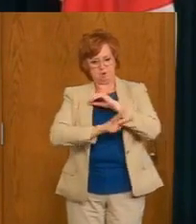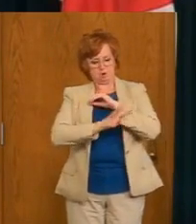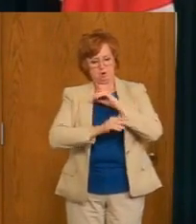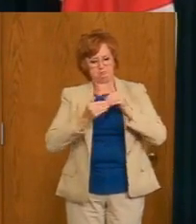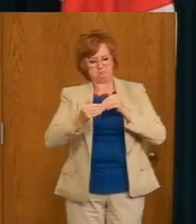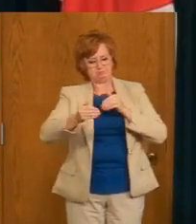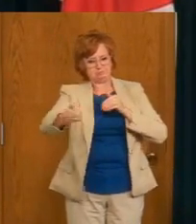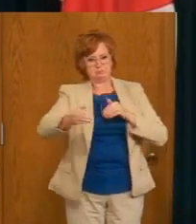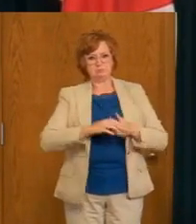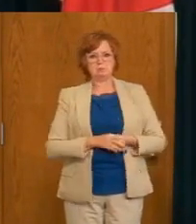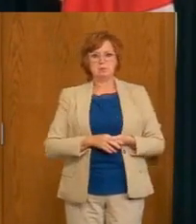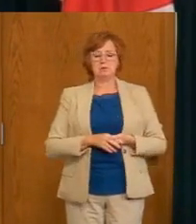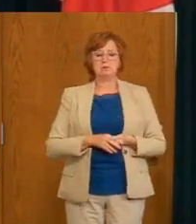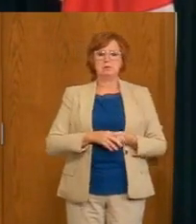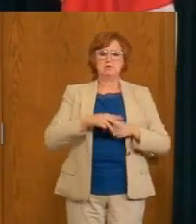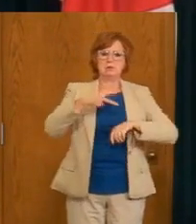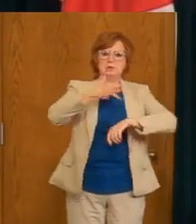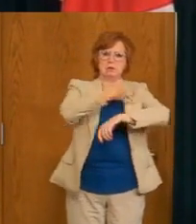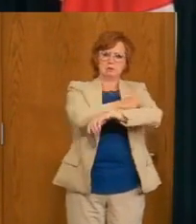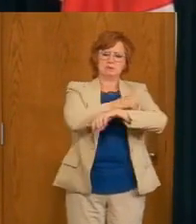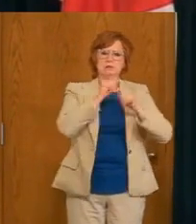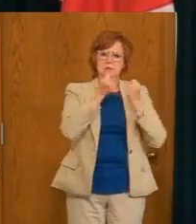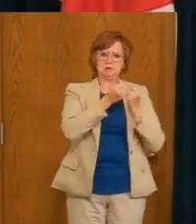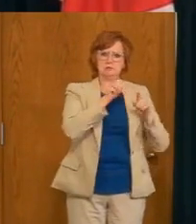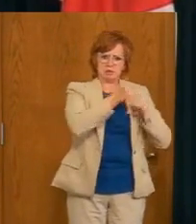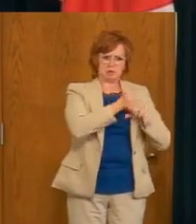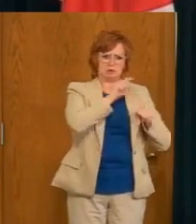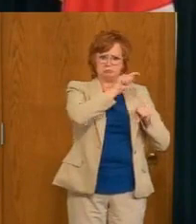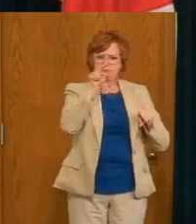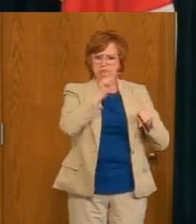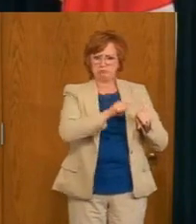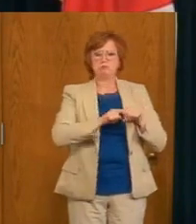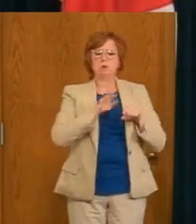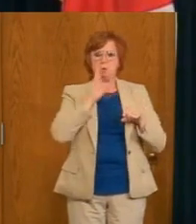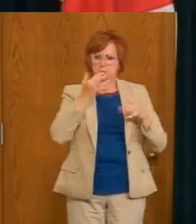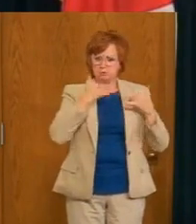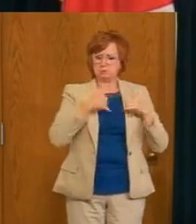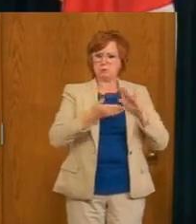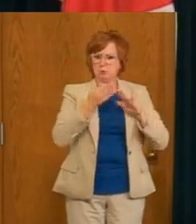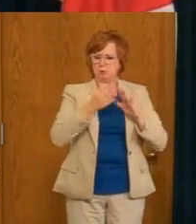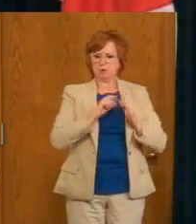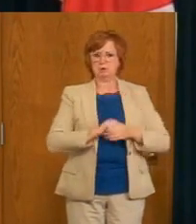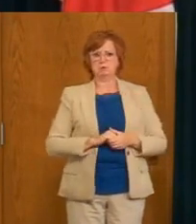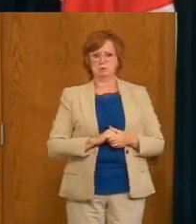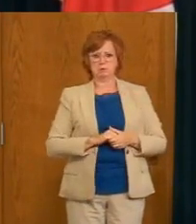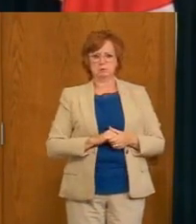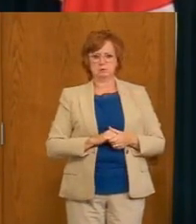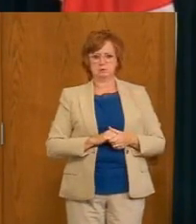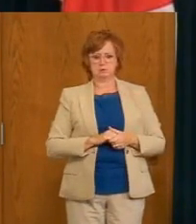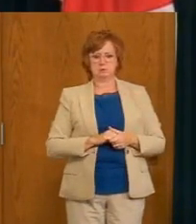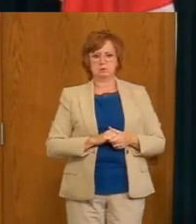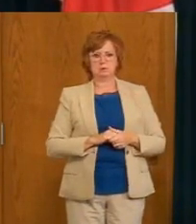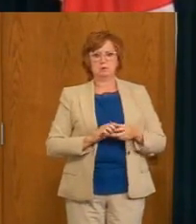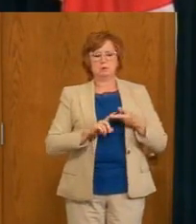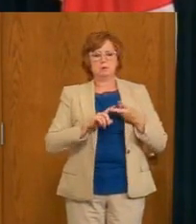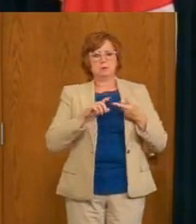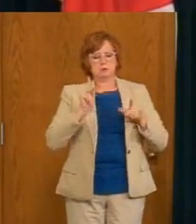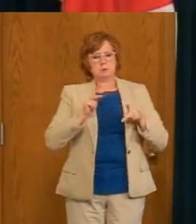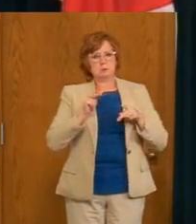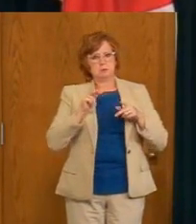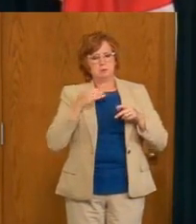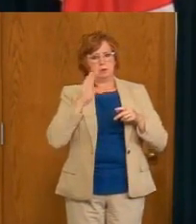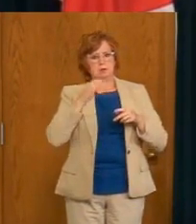should, celebrate our success, take some time off, but I'll just like to close by saying that the higher our